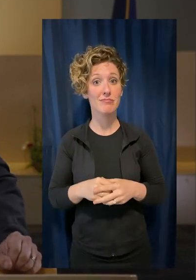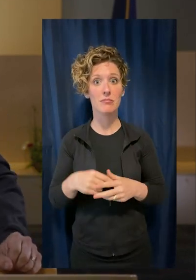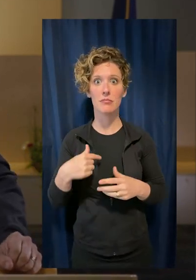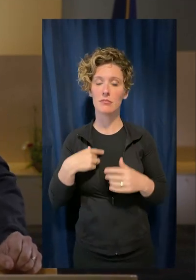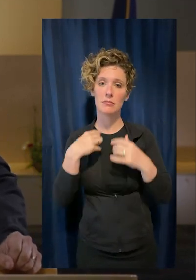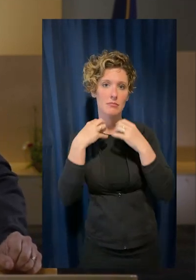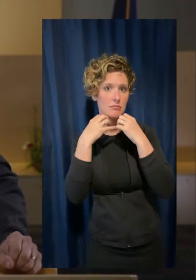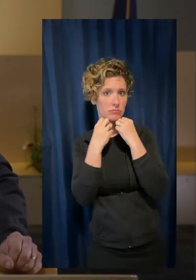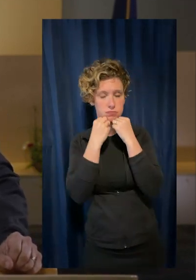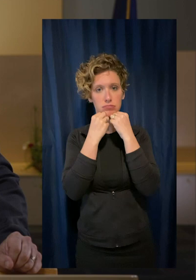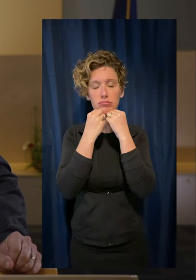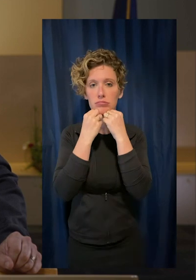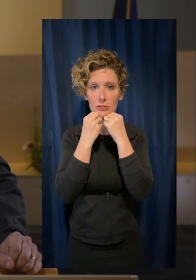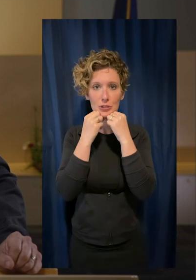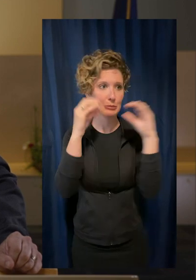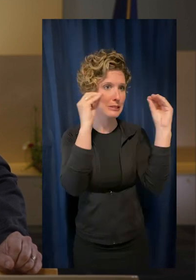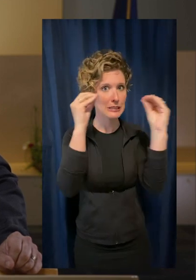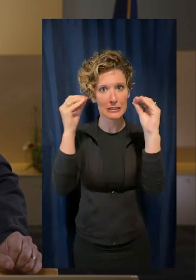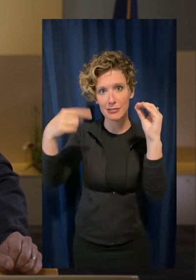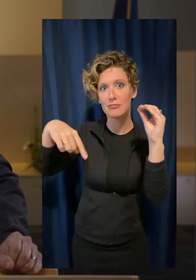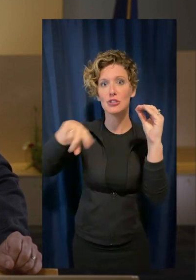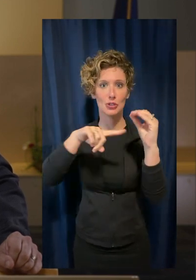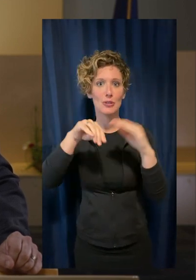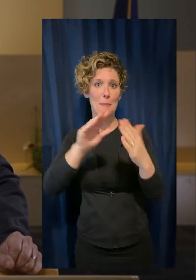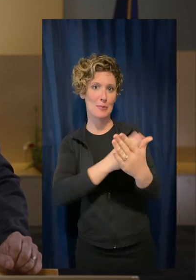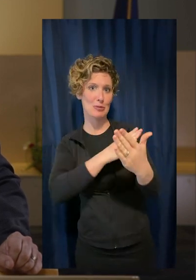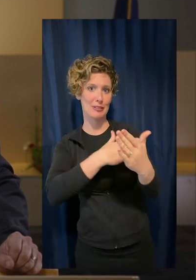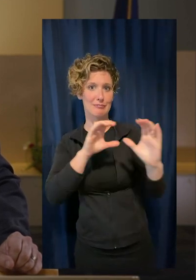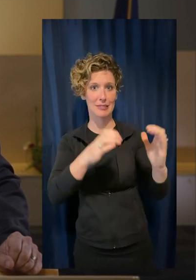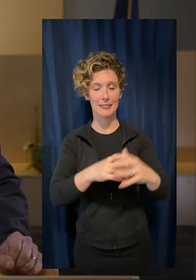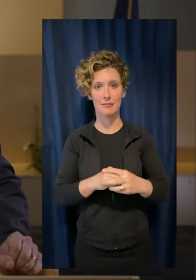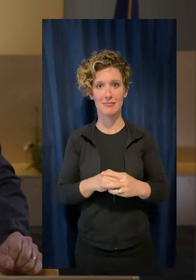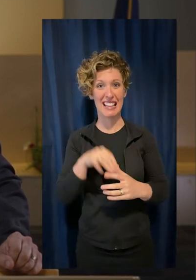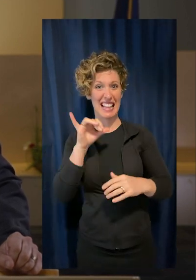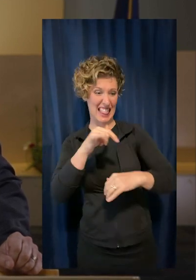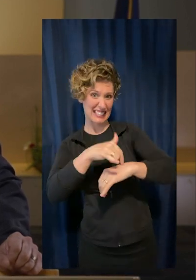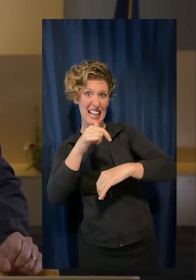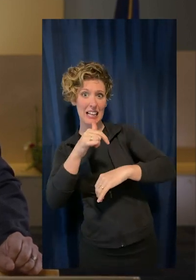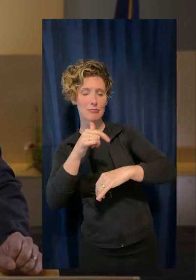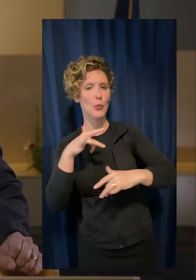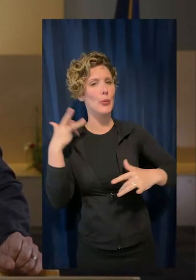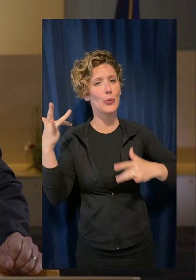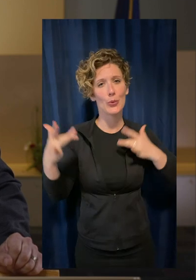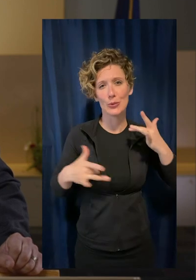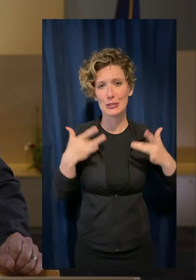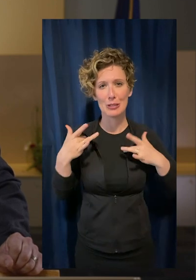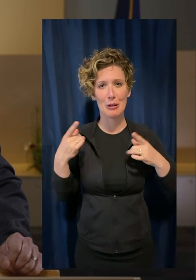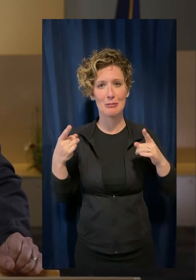many of you in my music classes, and I cherish those memories. It was a great, exciting time filled with new challenges and endless